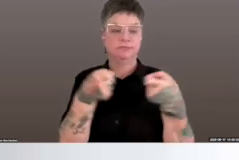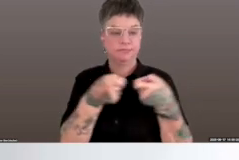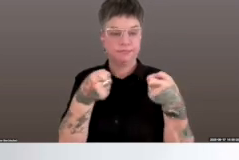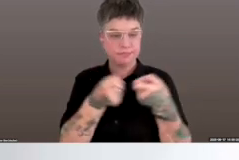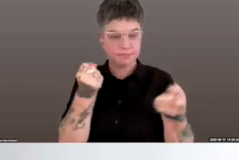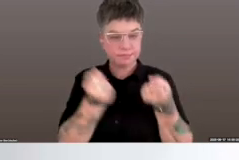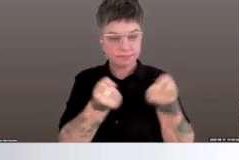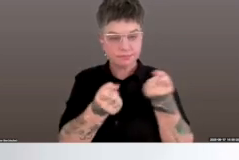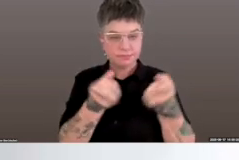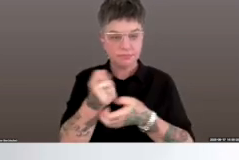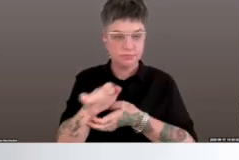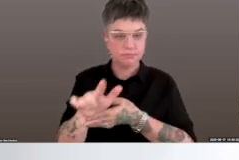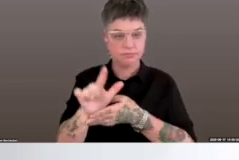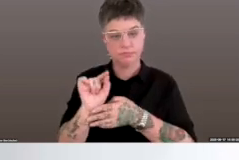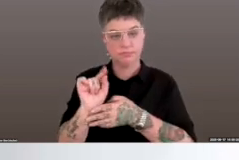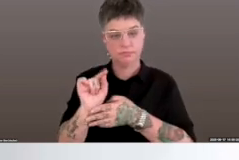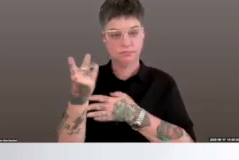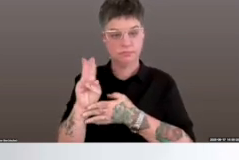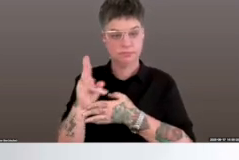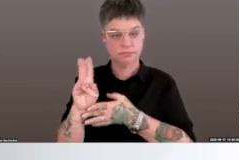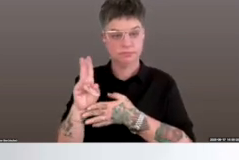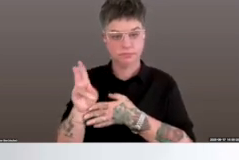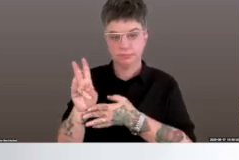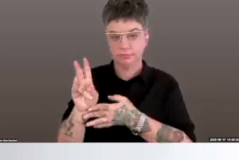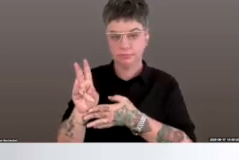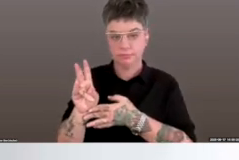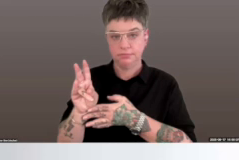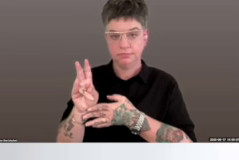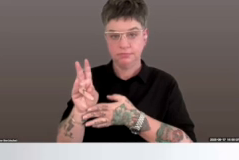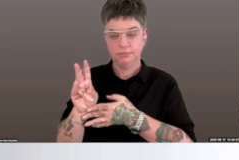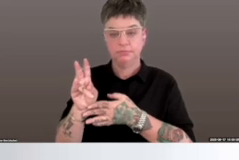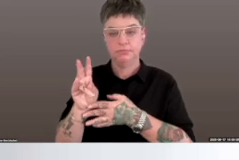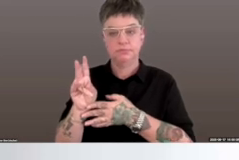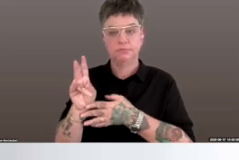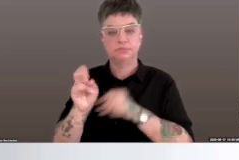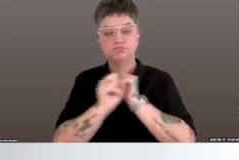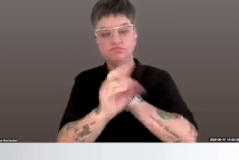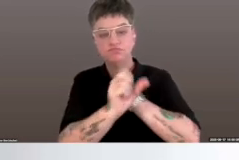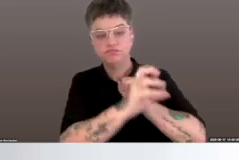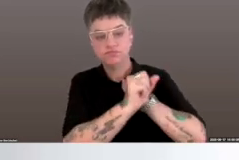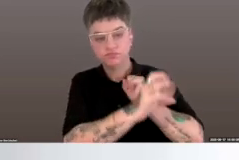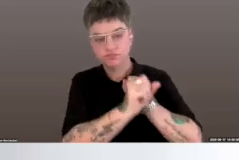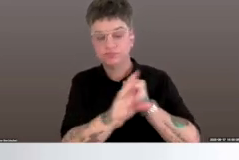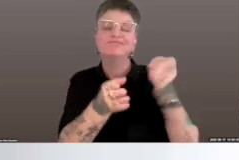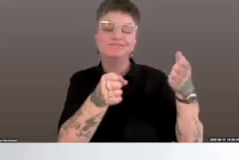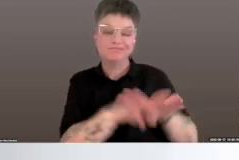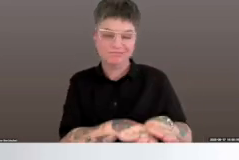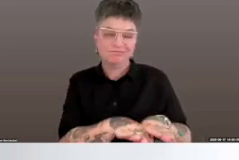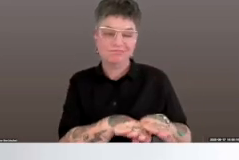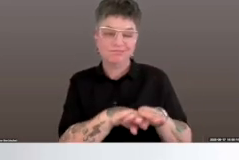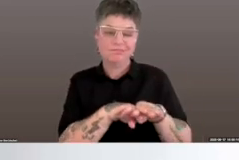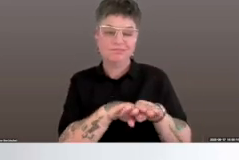In April of 2017, CARB's competitive solicitation for the Disadvantaged Communities pilots closed, and